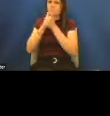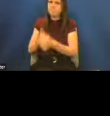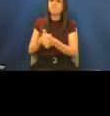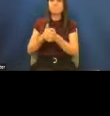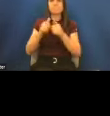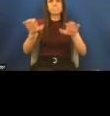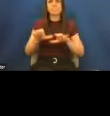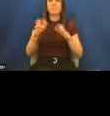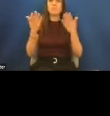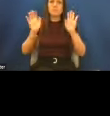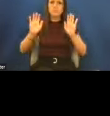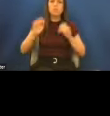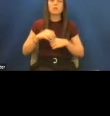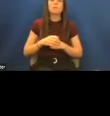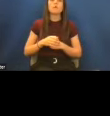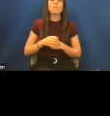that.